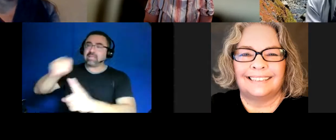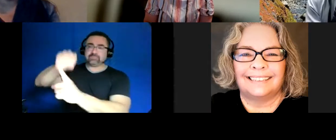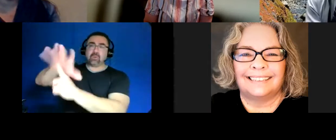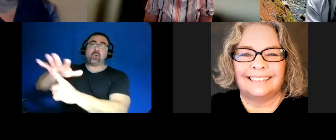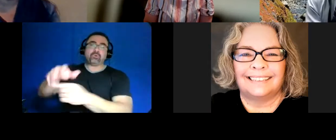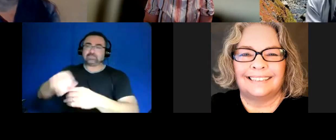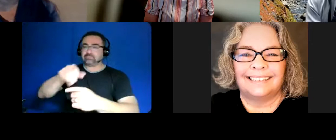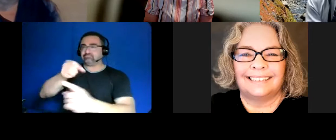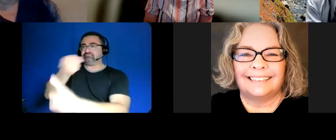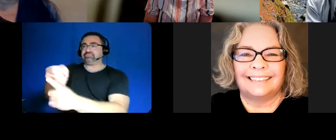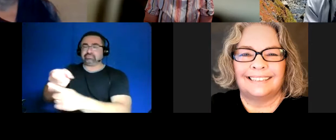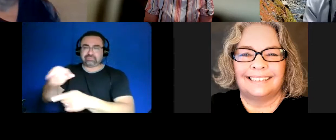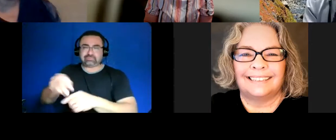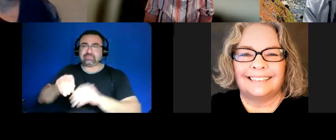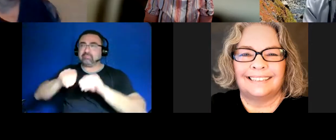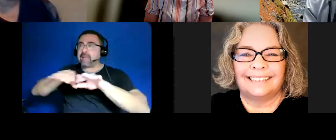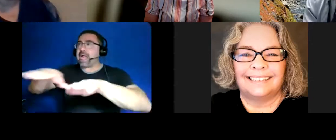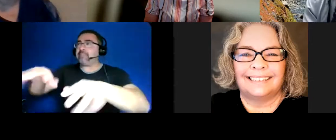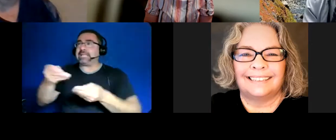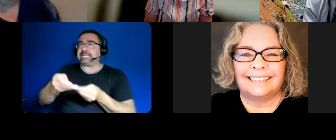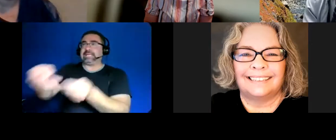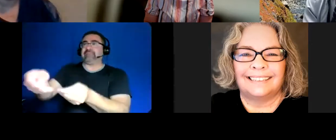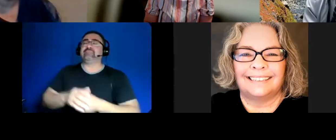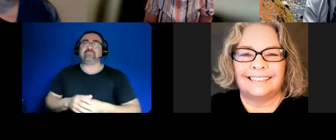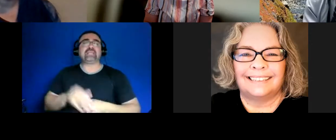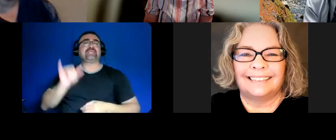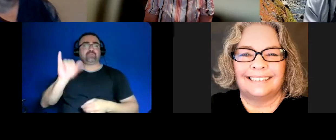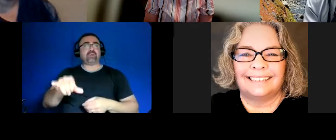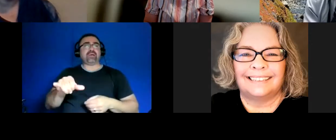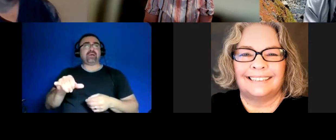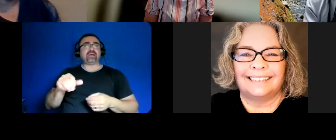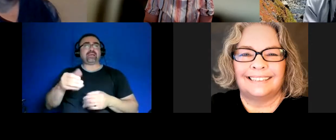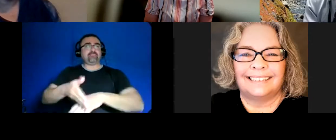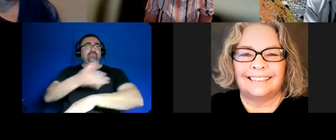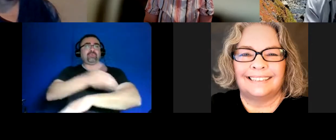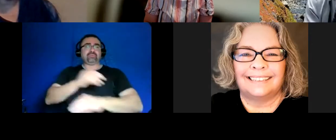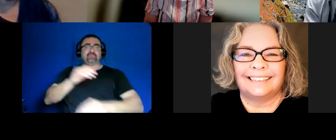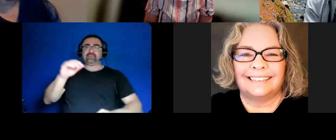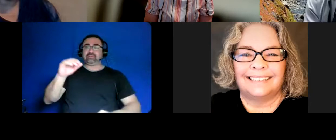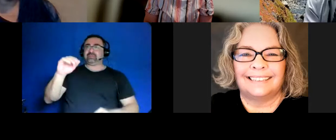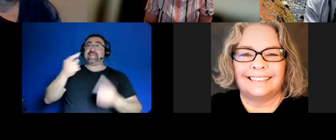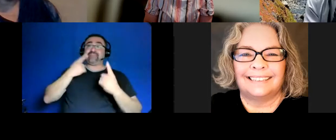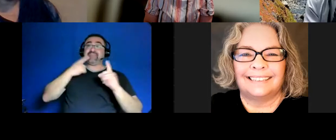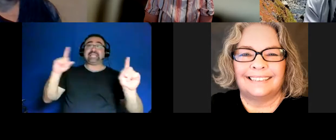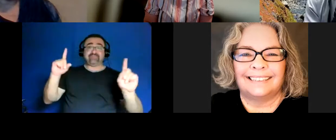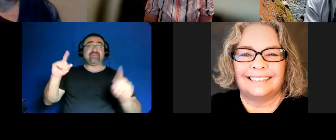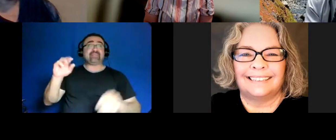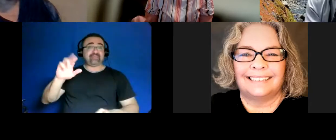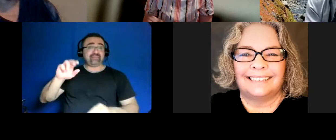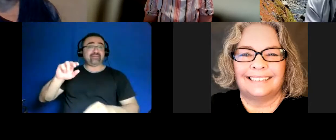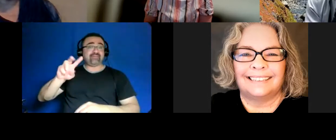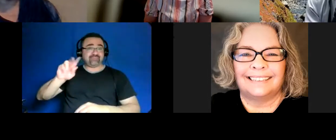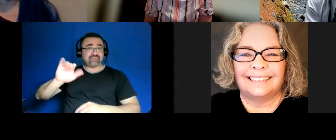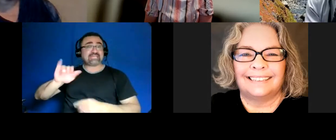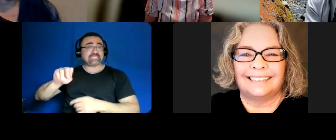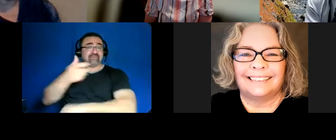So that's one proof actually about the effectiveness of the vaccines. I can't